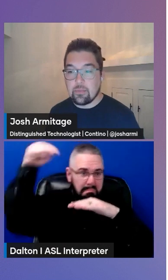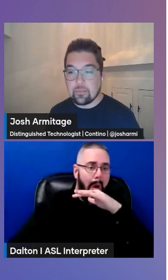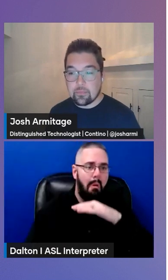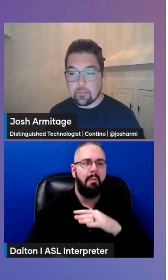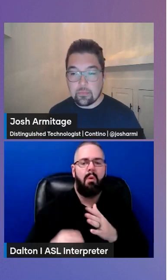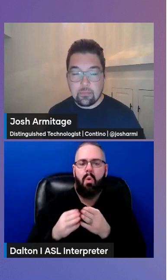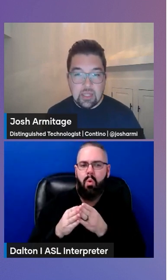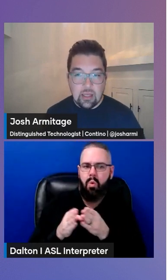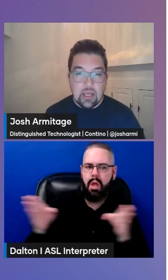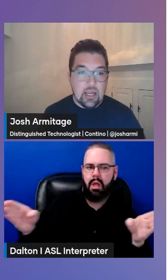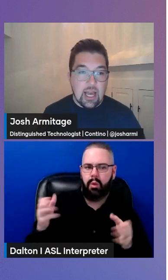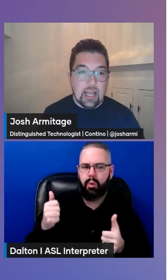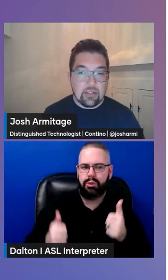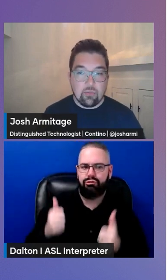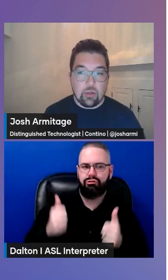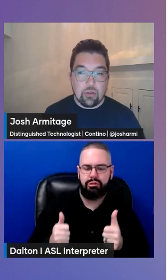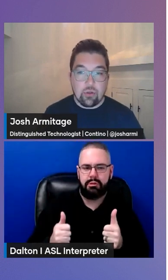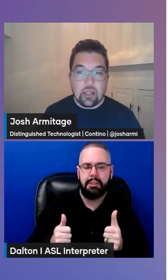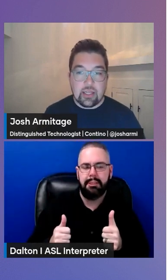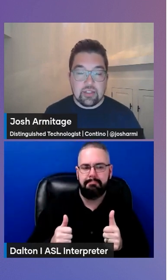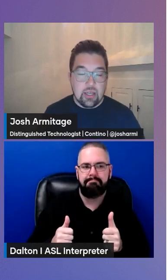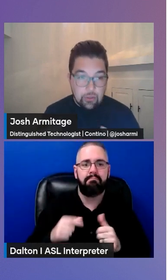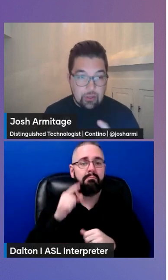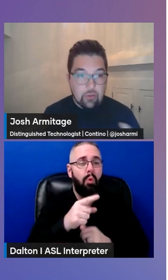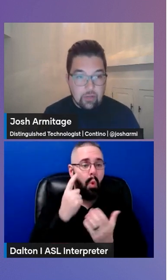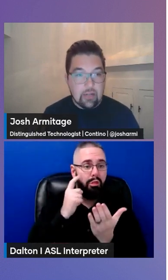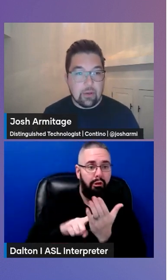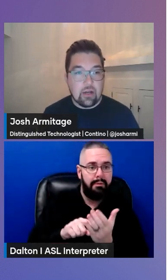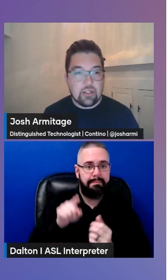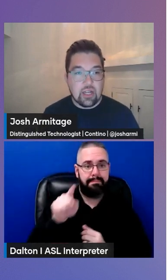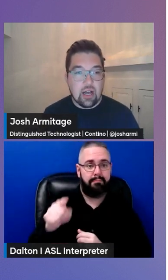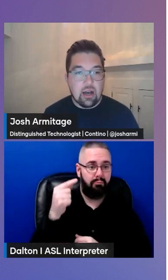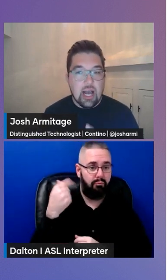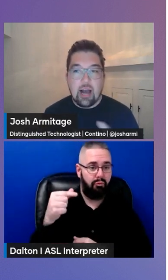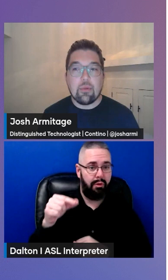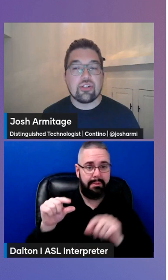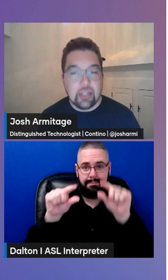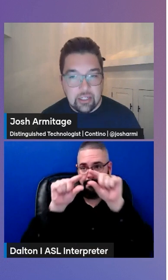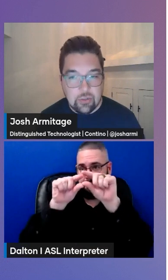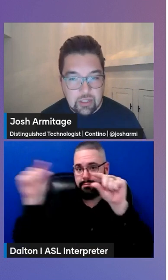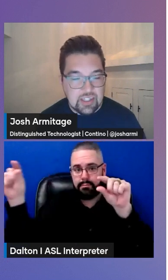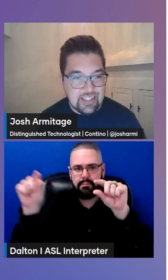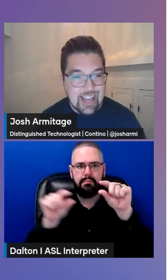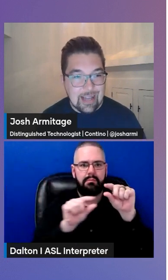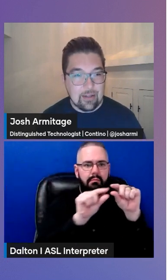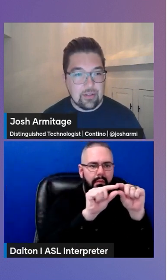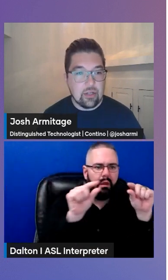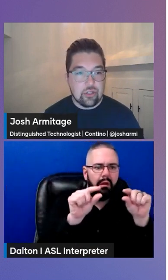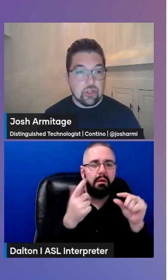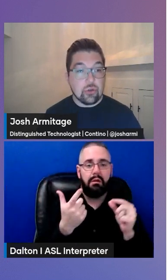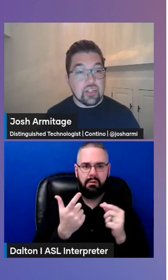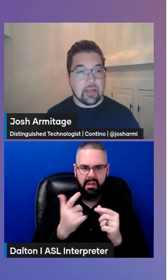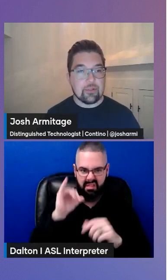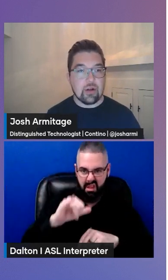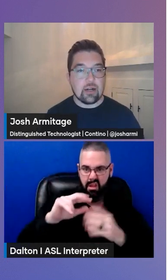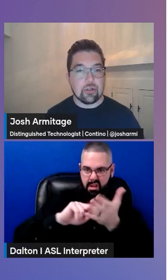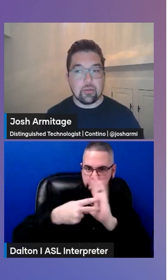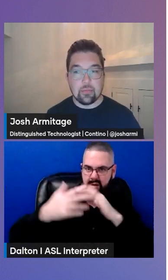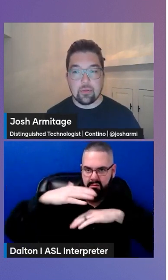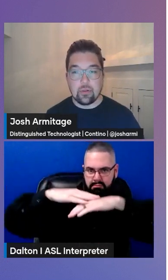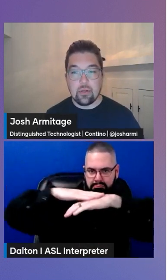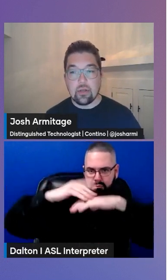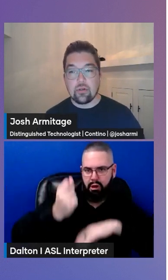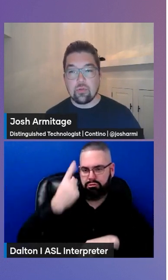abstraction. And when you look at this, the green bars are how much I need to understand to use the